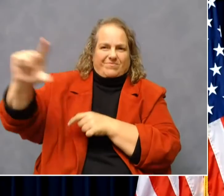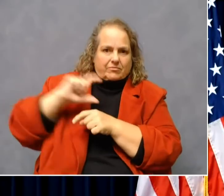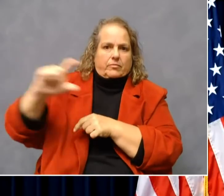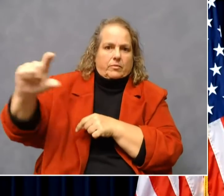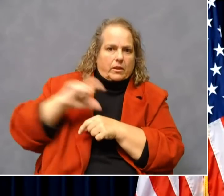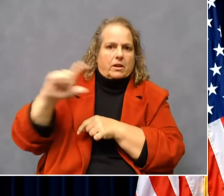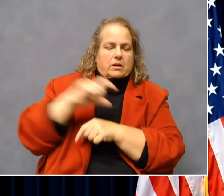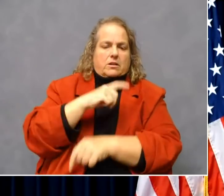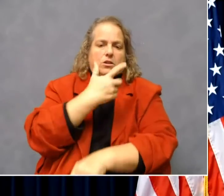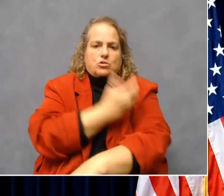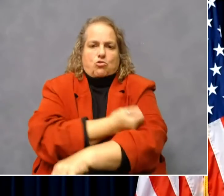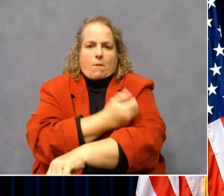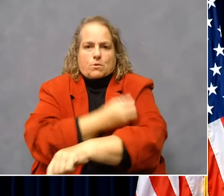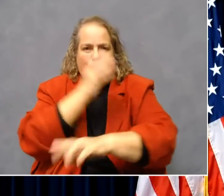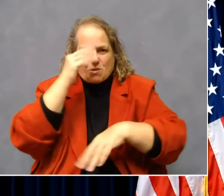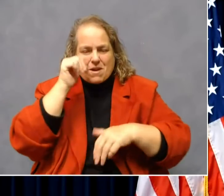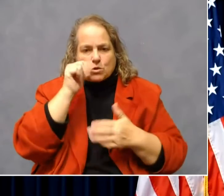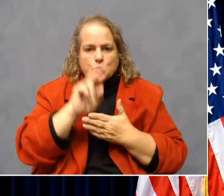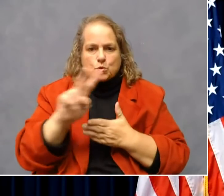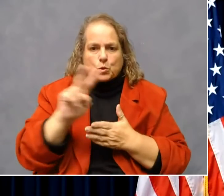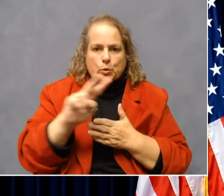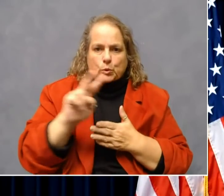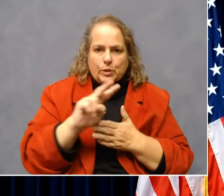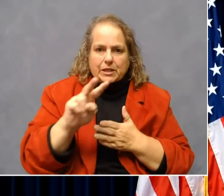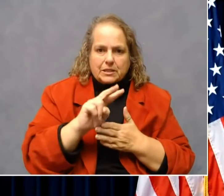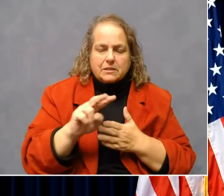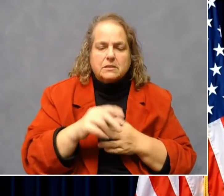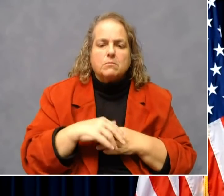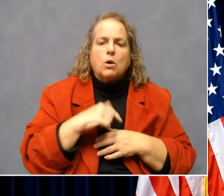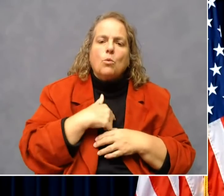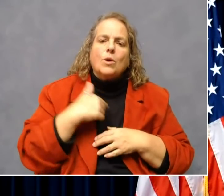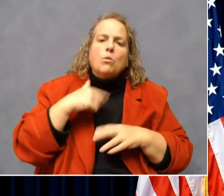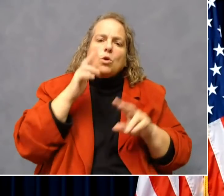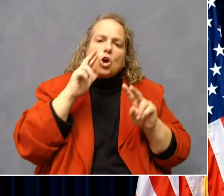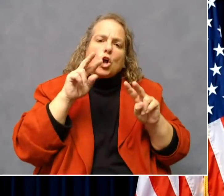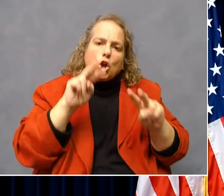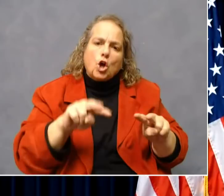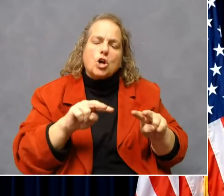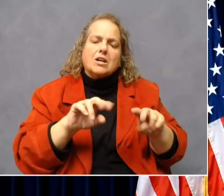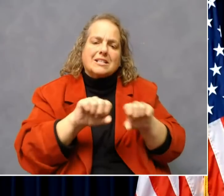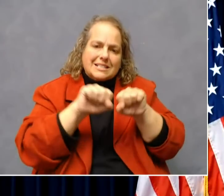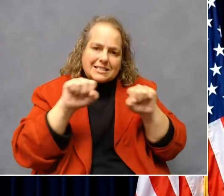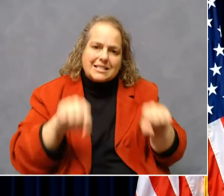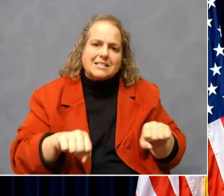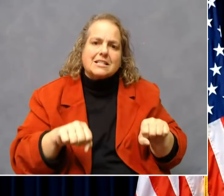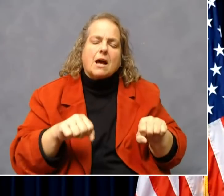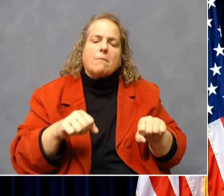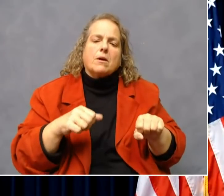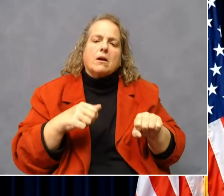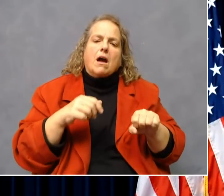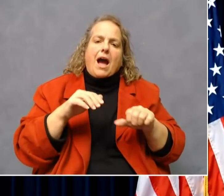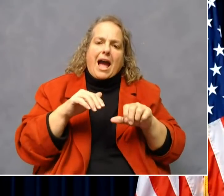We'll be able to check in a system that we have access to on our allocations as they come out. Right now, we're being allocated based on